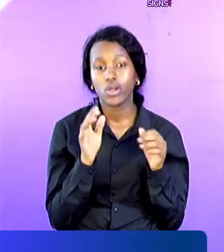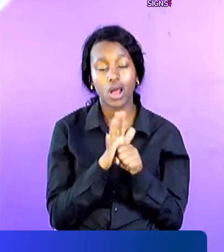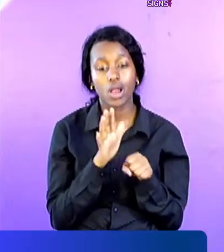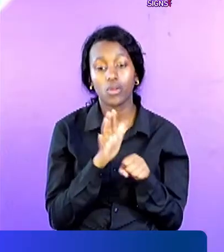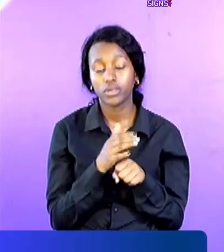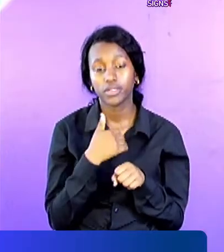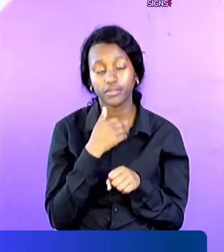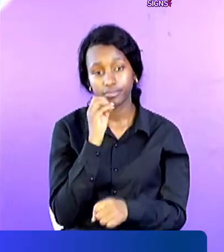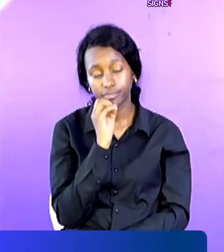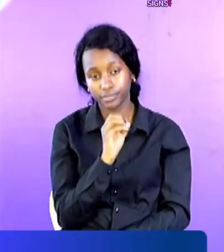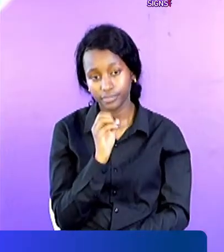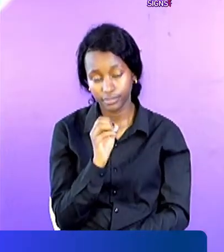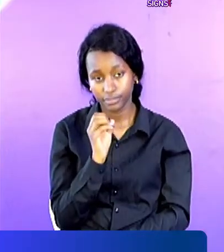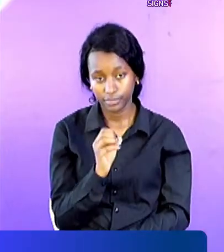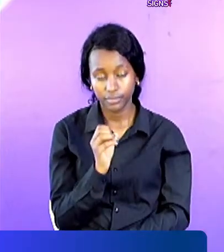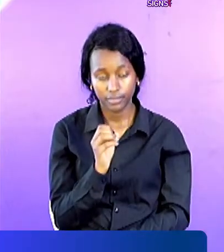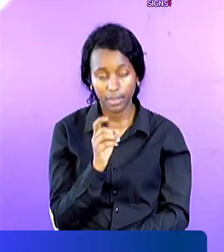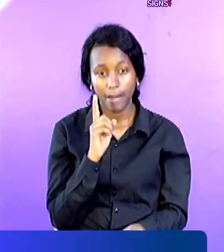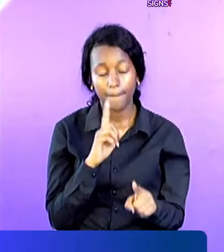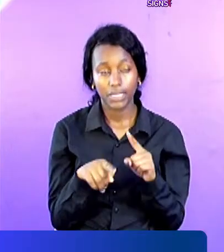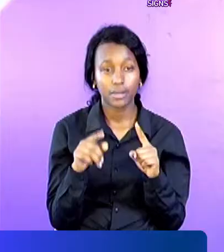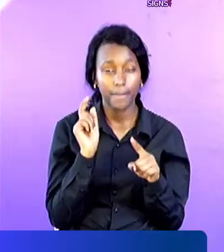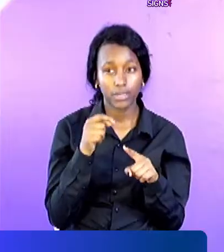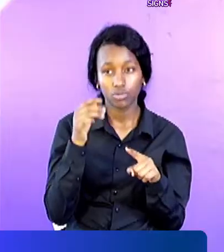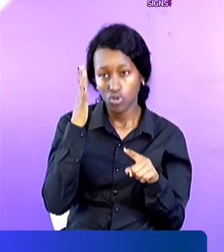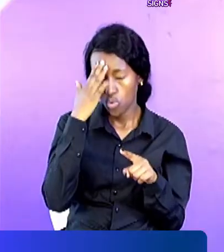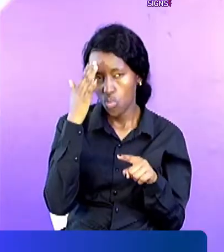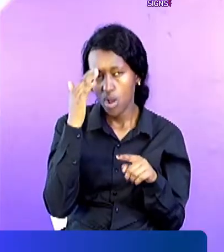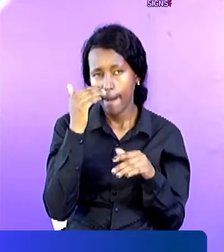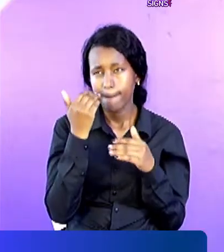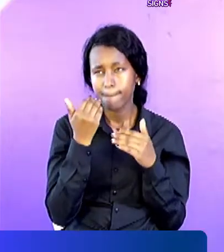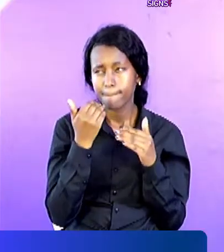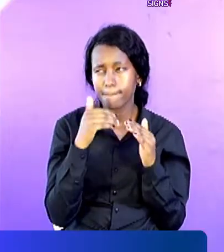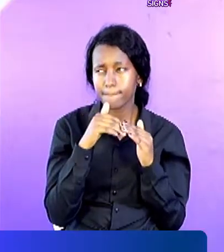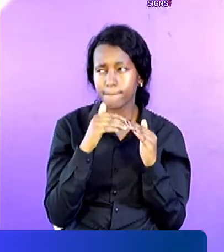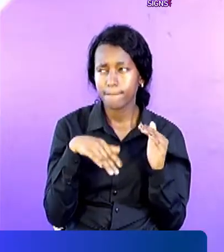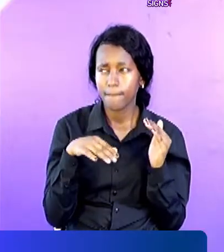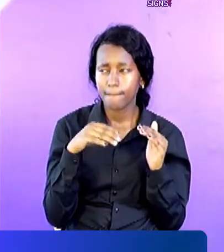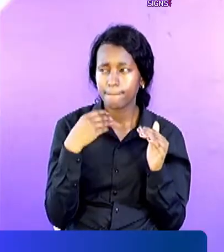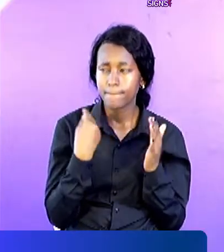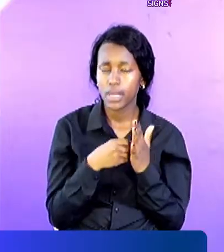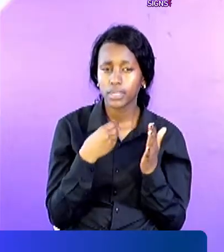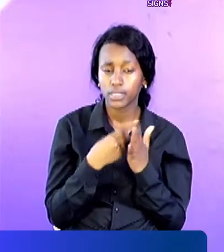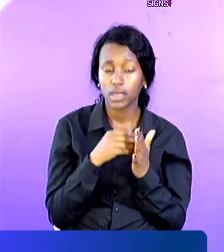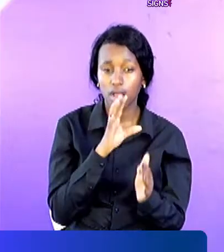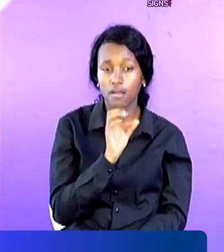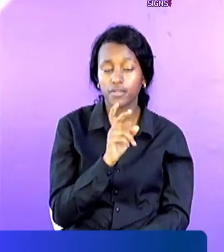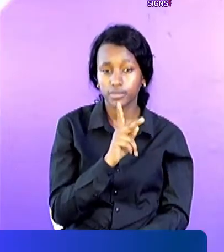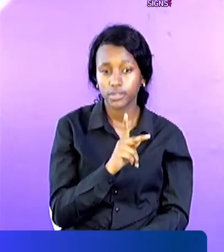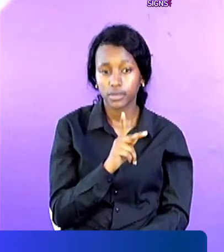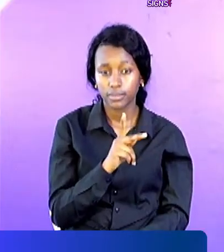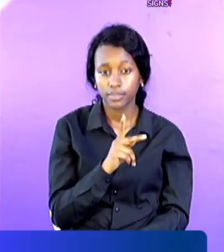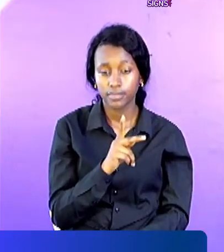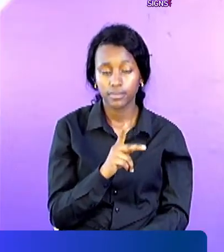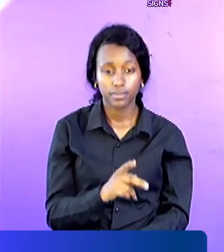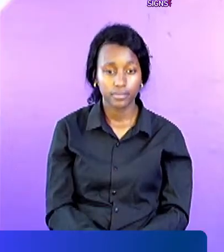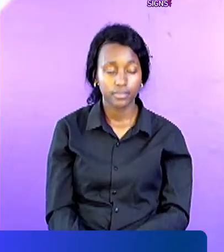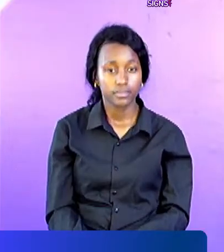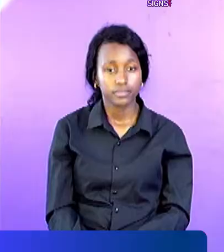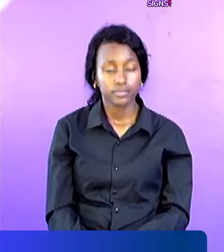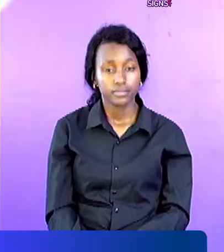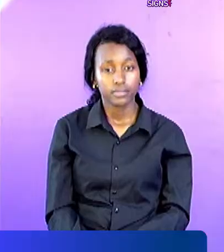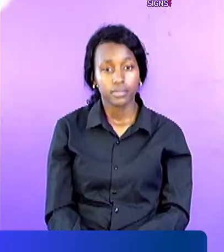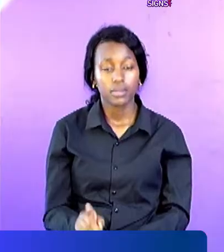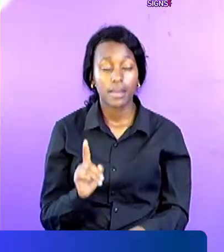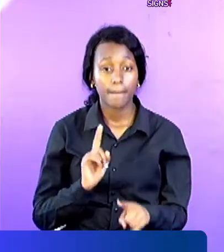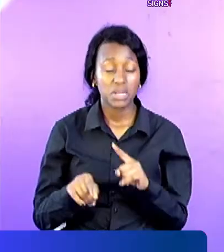How much is the minimum for treasury bonds? About 50,000. But if you don't have that 50,000, what next? You can go into what we call a